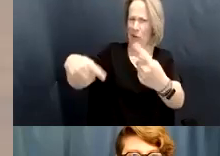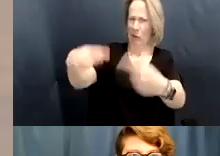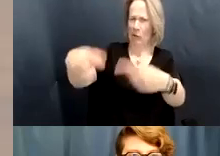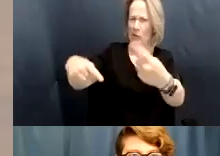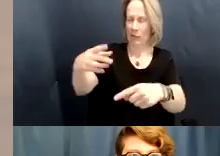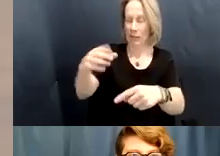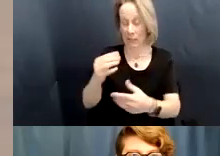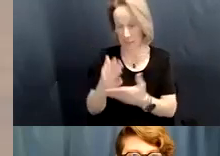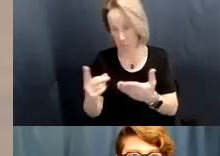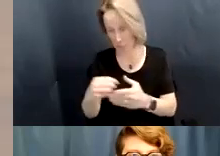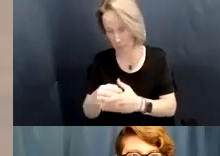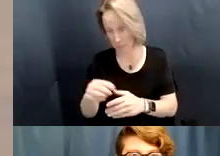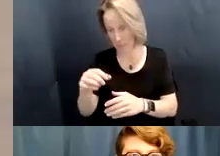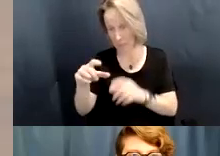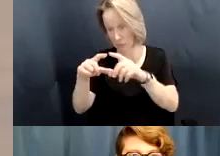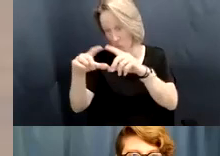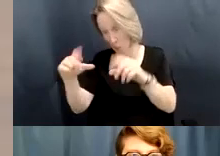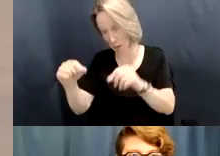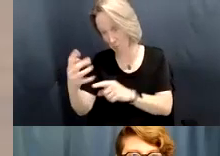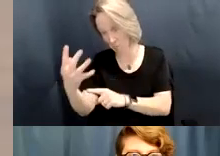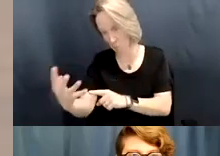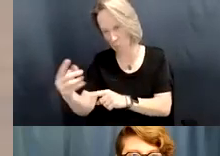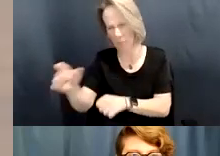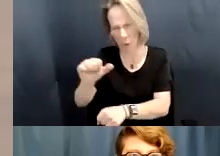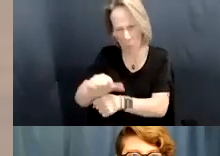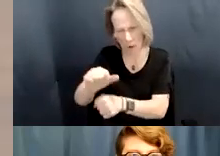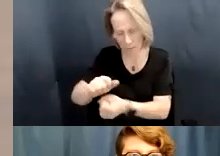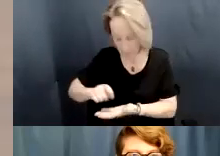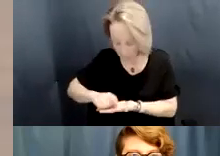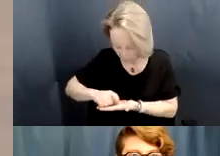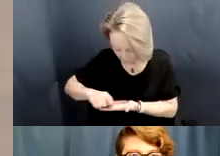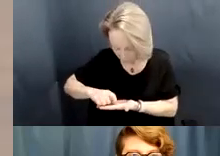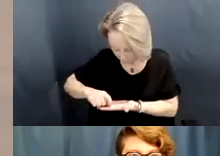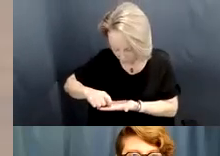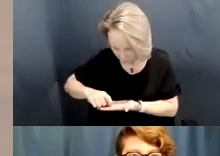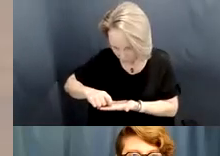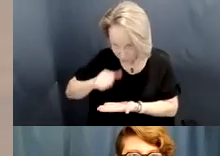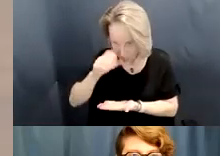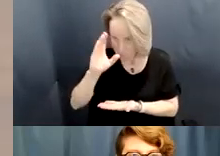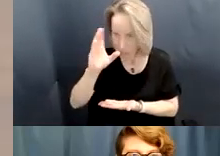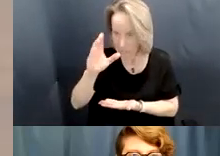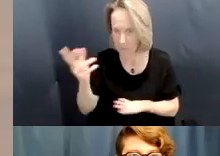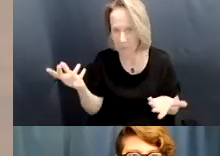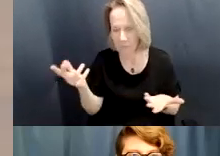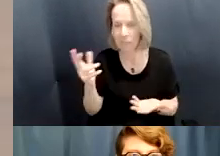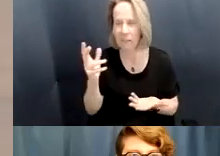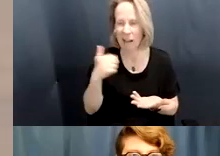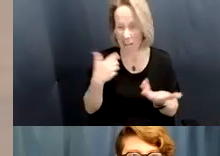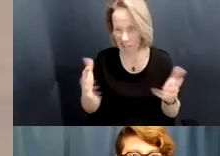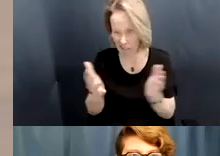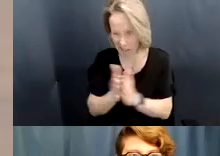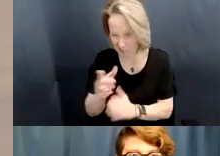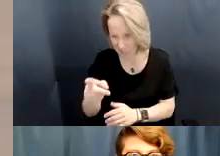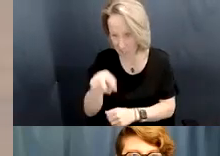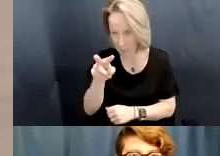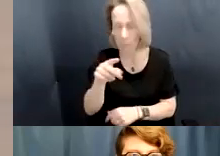is working, even though I asked them not to work and pay attention. And so once again, that equals brain drain.